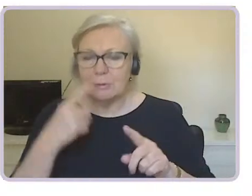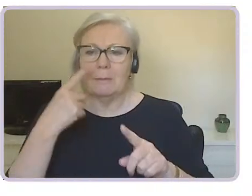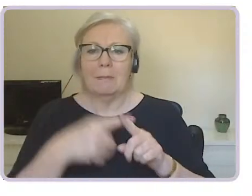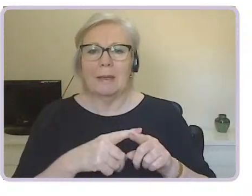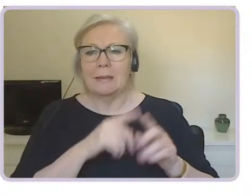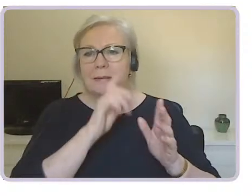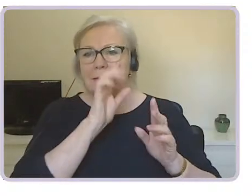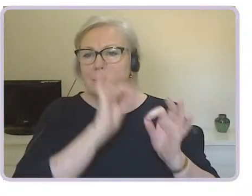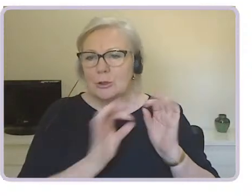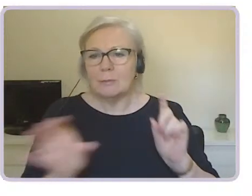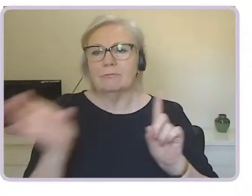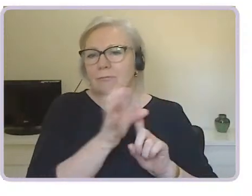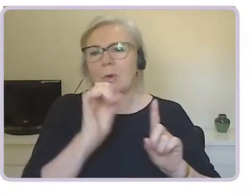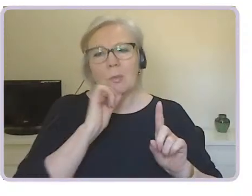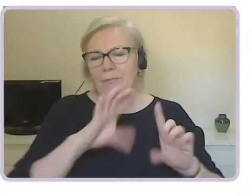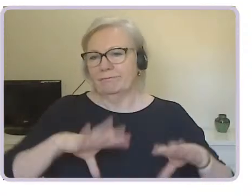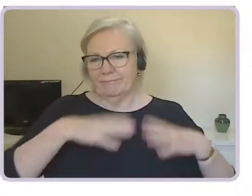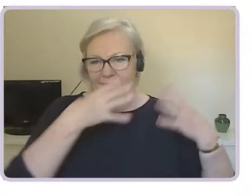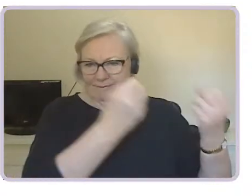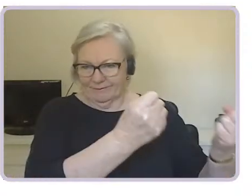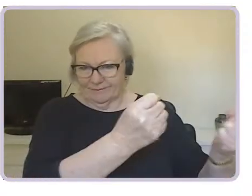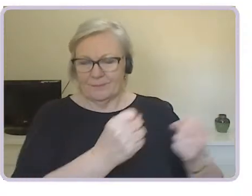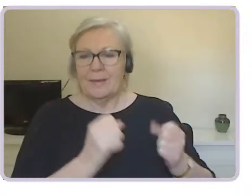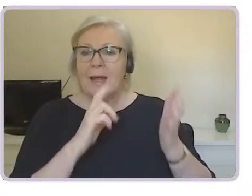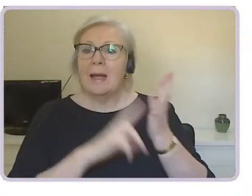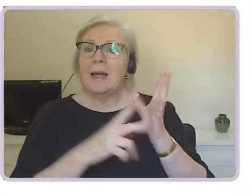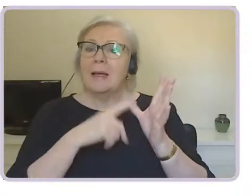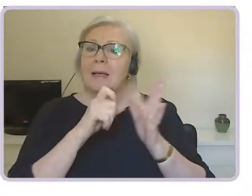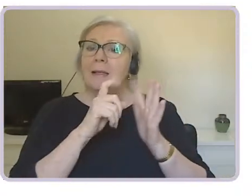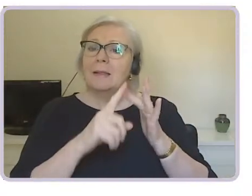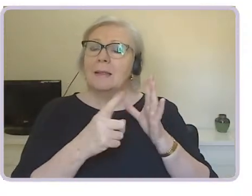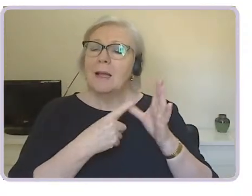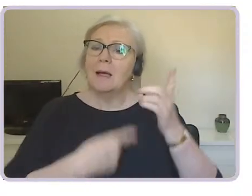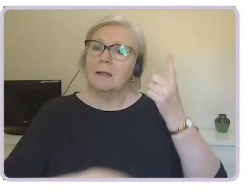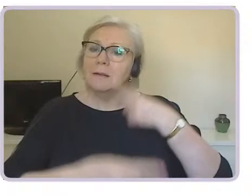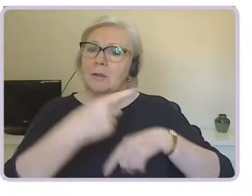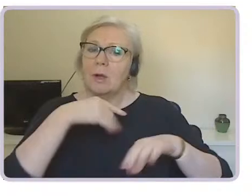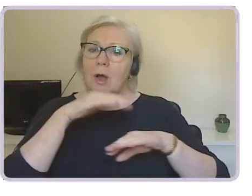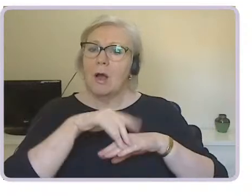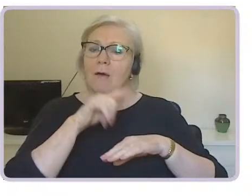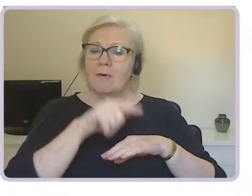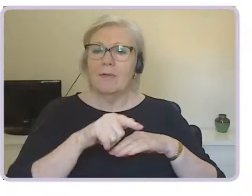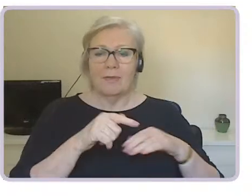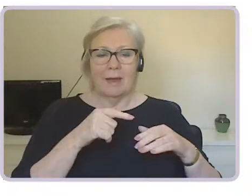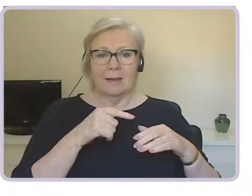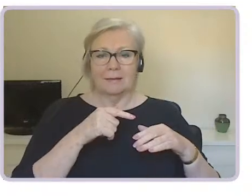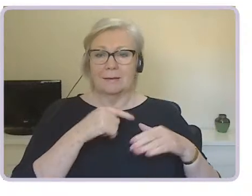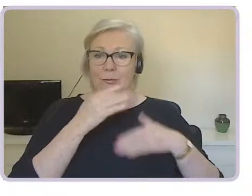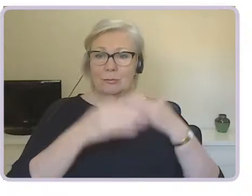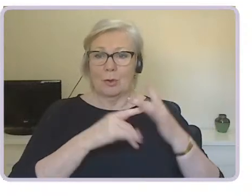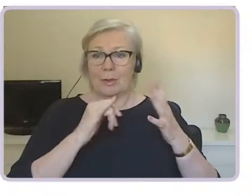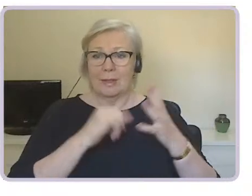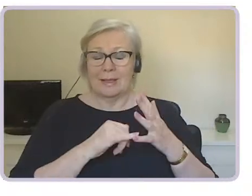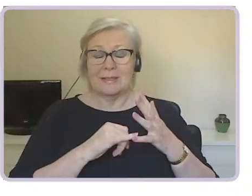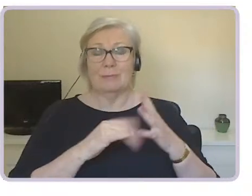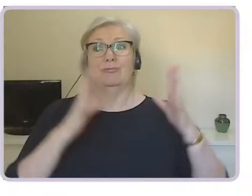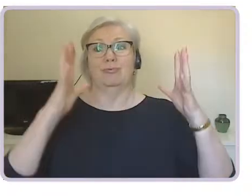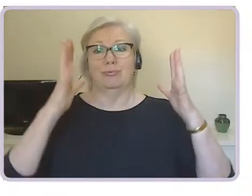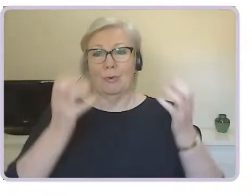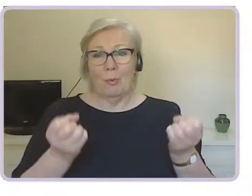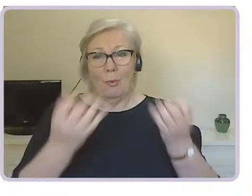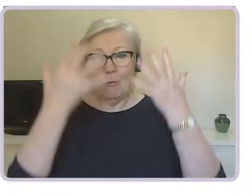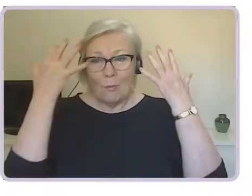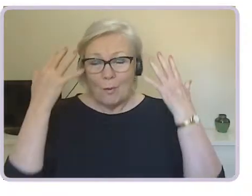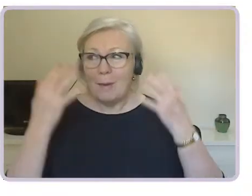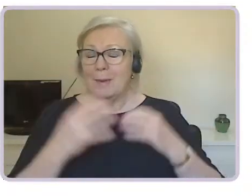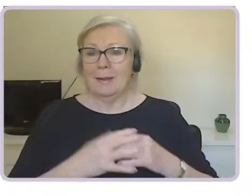Now, Nadia shared with us on that video that the process is overwhelming, messy, and confronting. And that's a message we hear over and over and over again